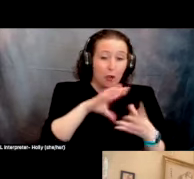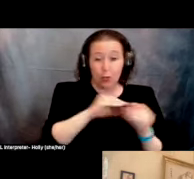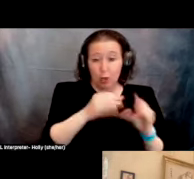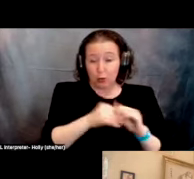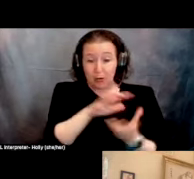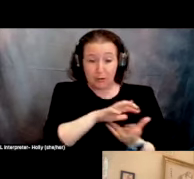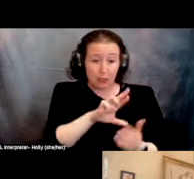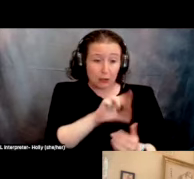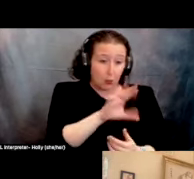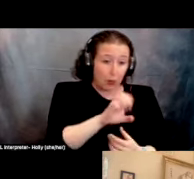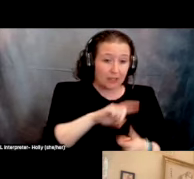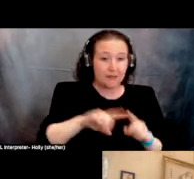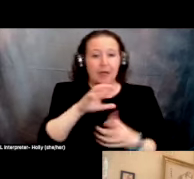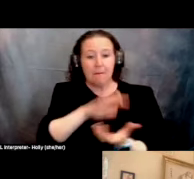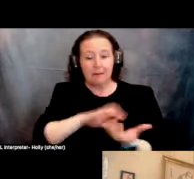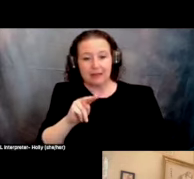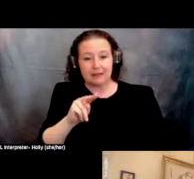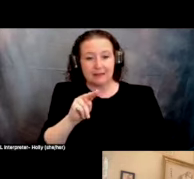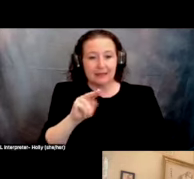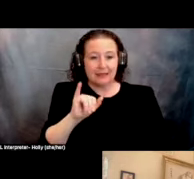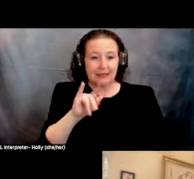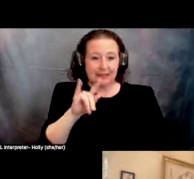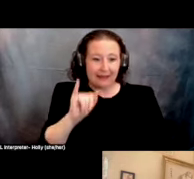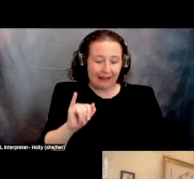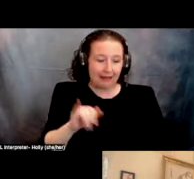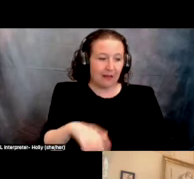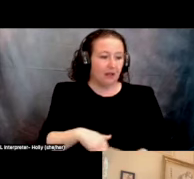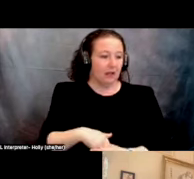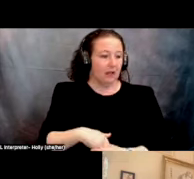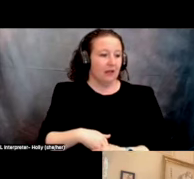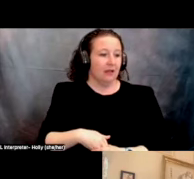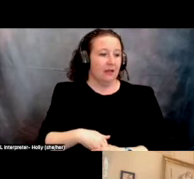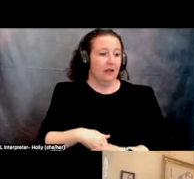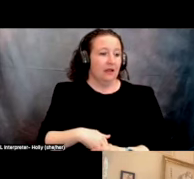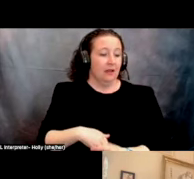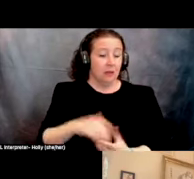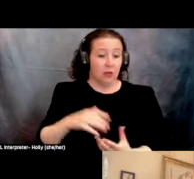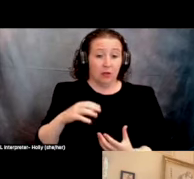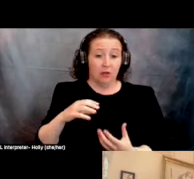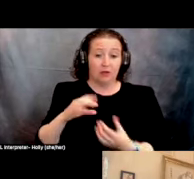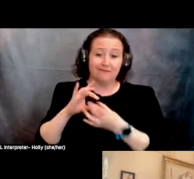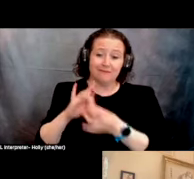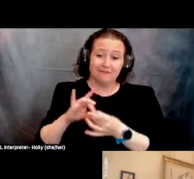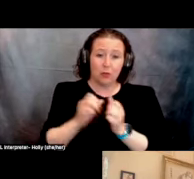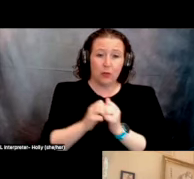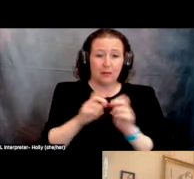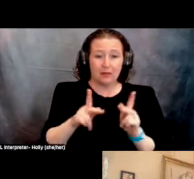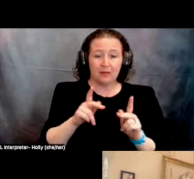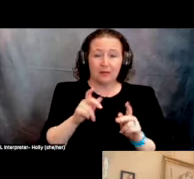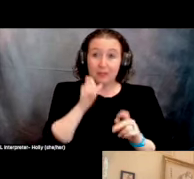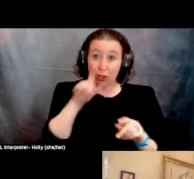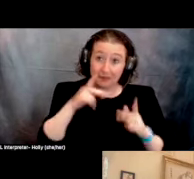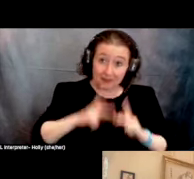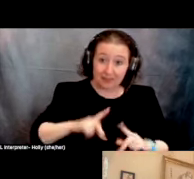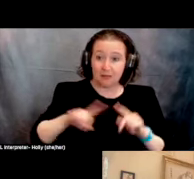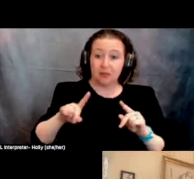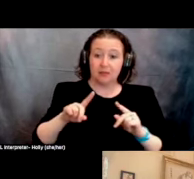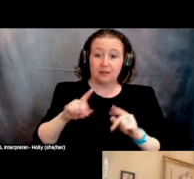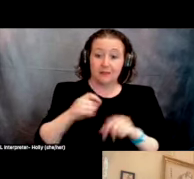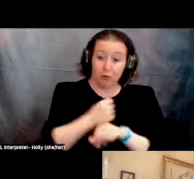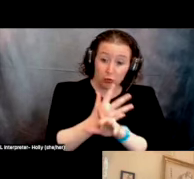mixed Nikkei. And along with being in community with people, not just physically, but virtually, but spiritually as well,